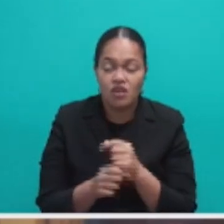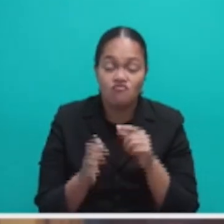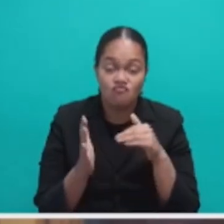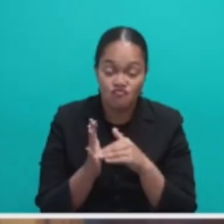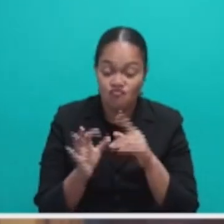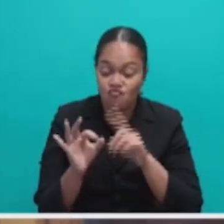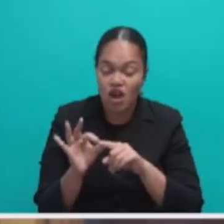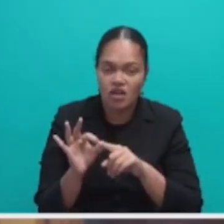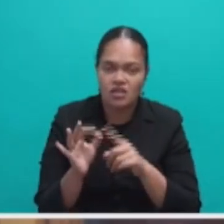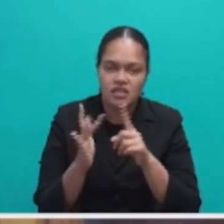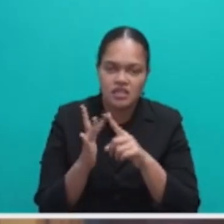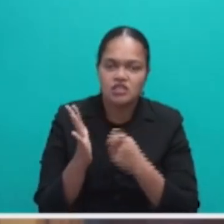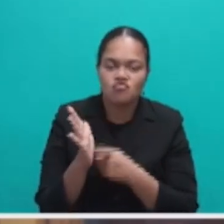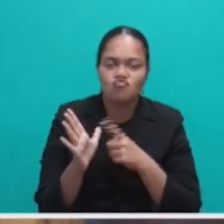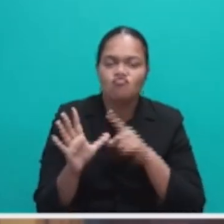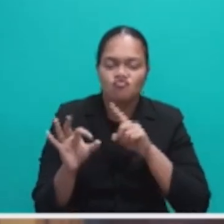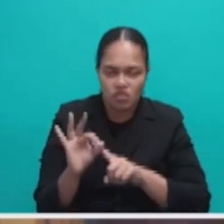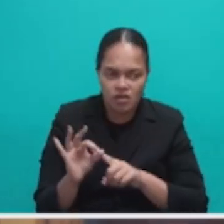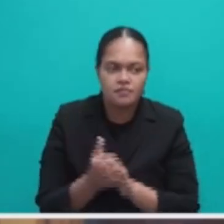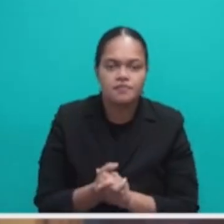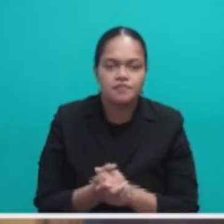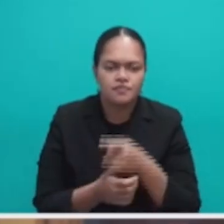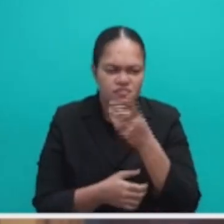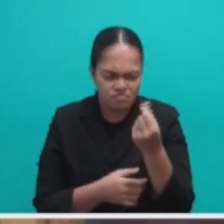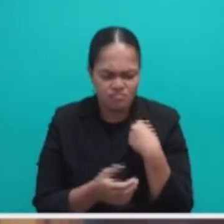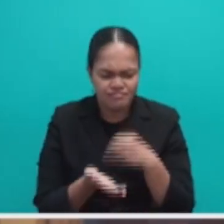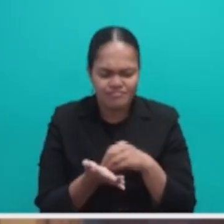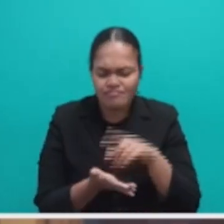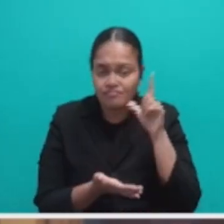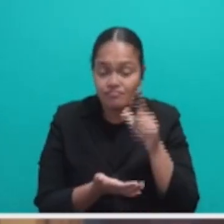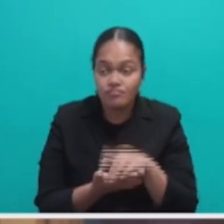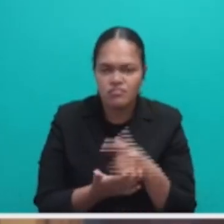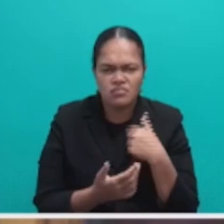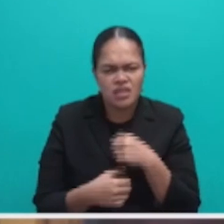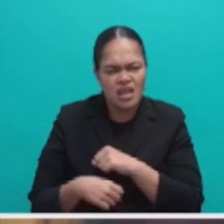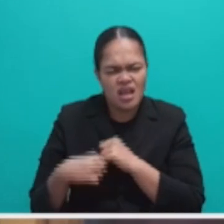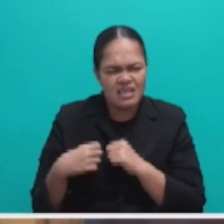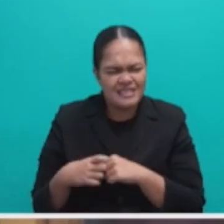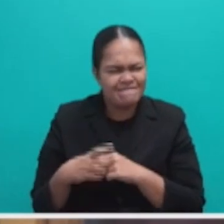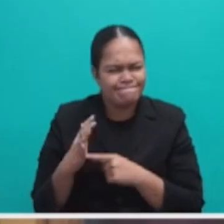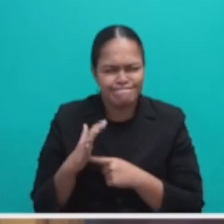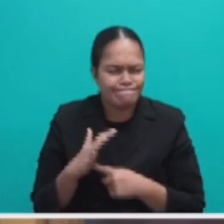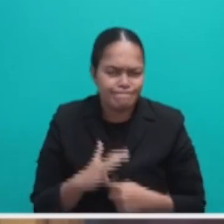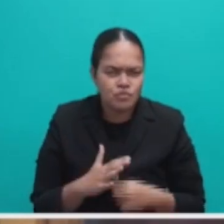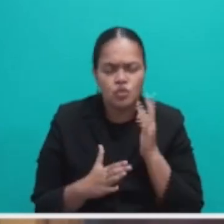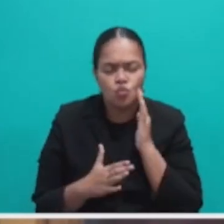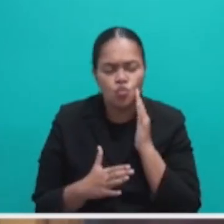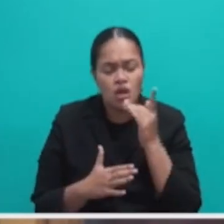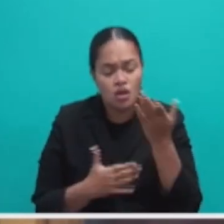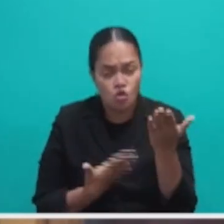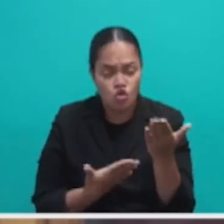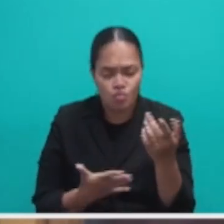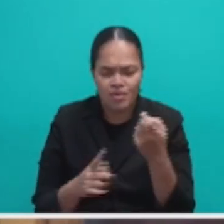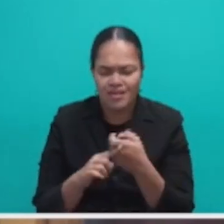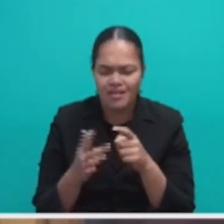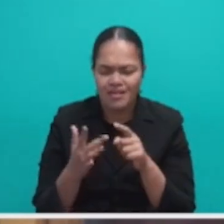happened yesterday, and you may have been listening. Mr. Speaker, sir, I was disheartened yesterday when, after Honorable Ketan Lal asked